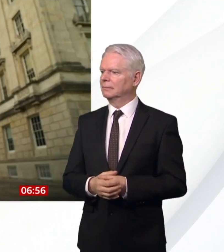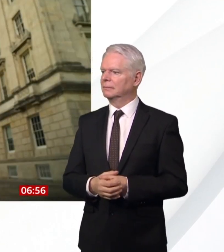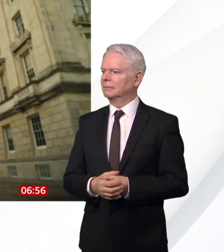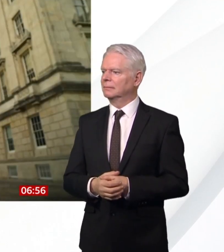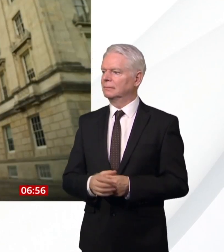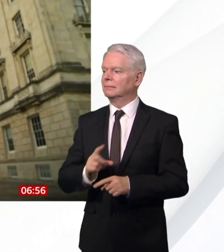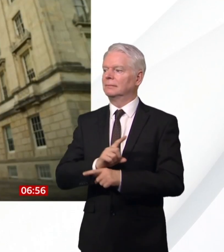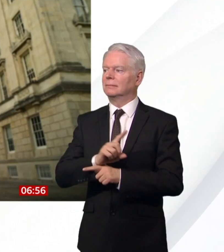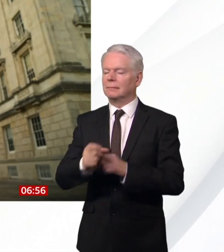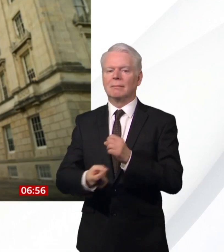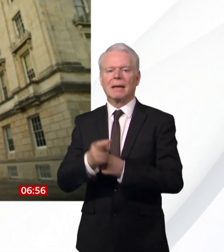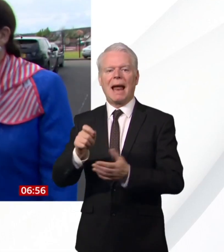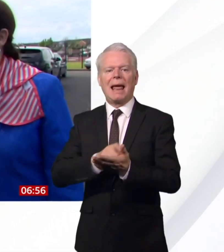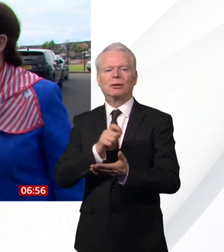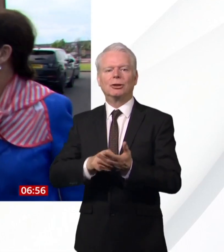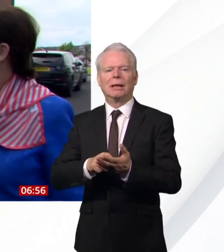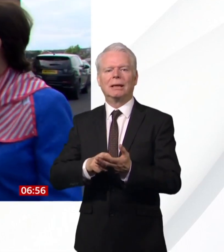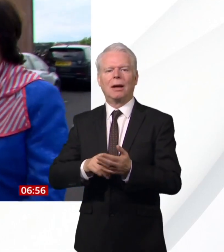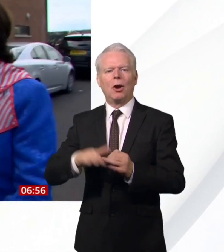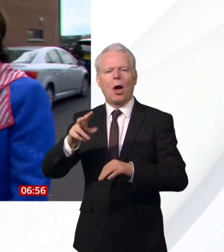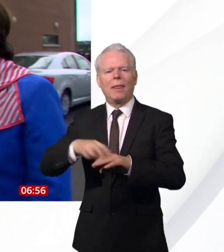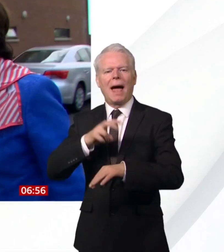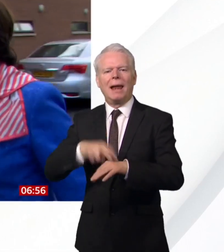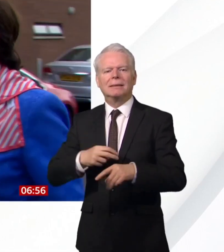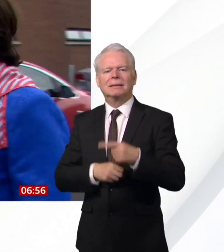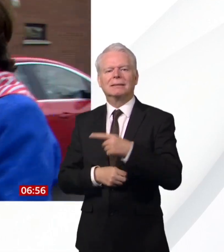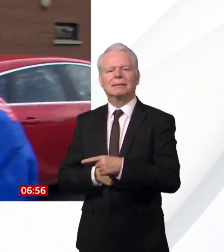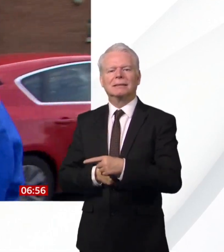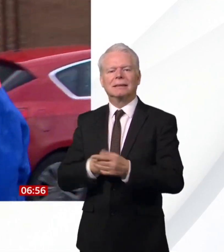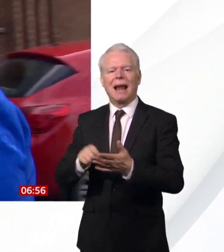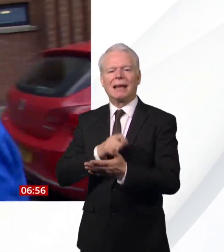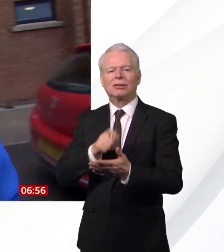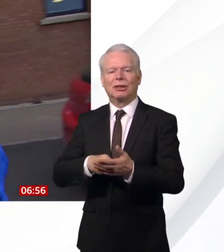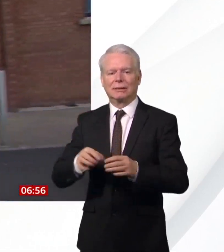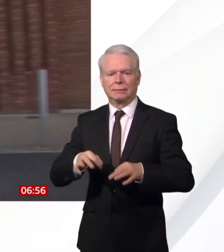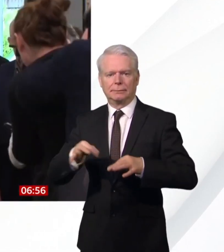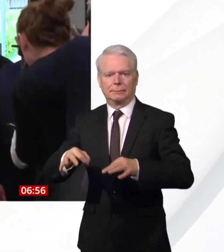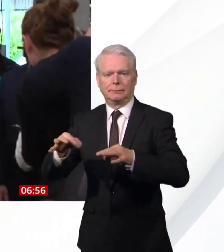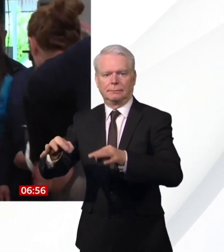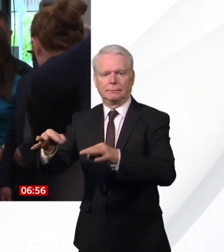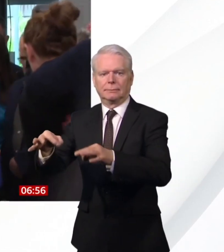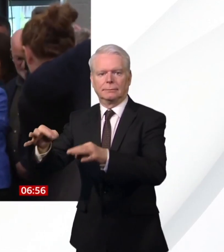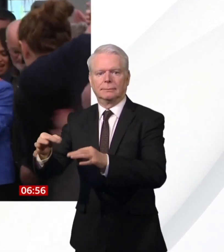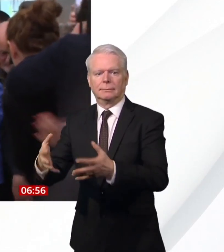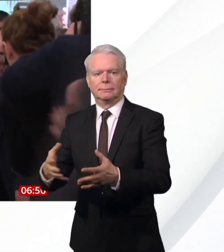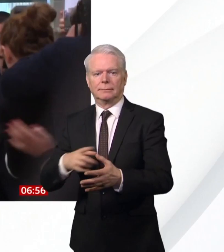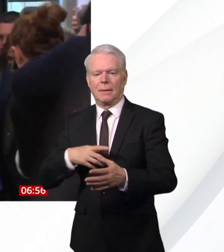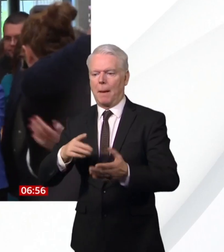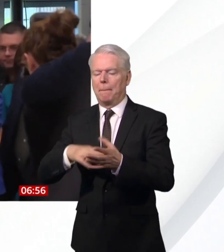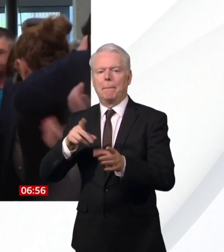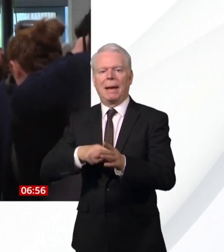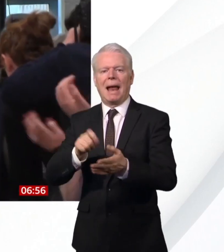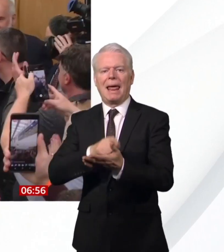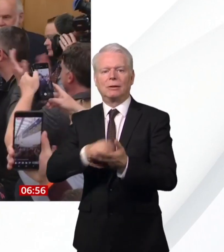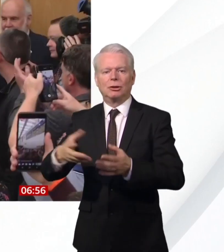government since May's elections, when Sinn Féin won the biggest number of seats for the first time ever.